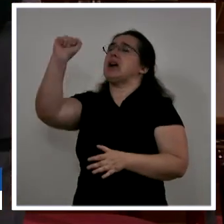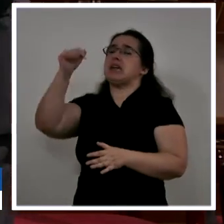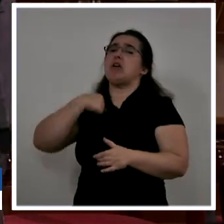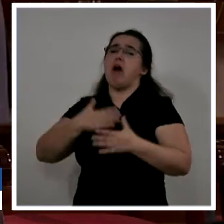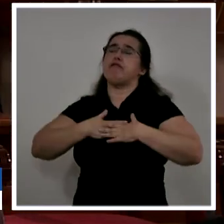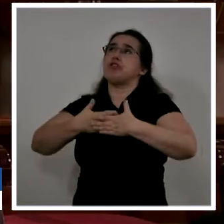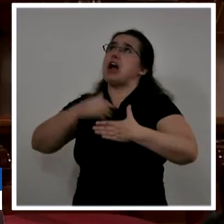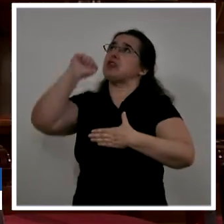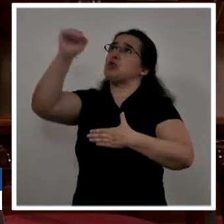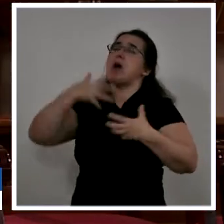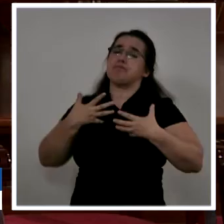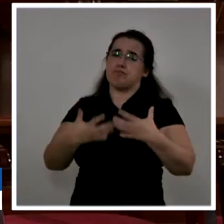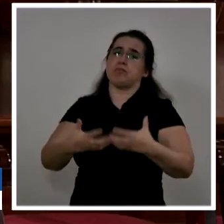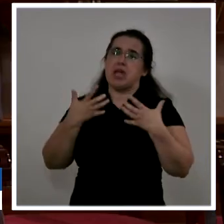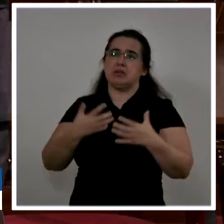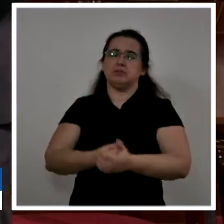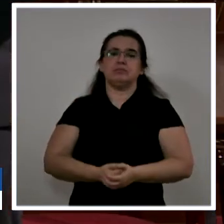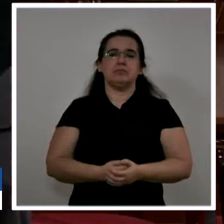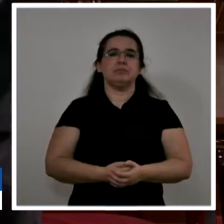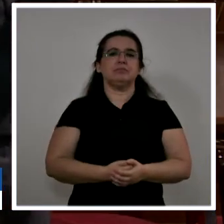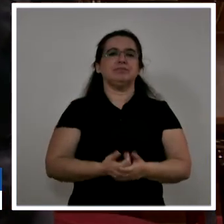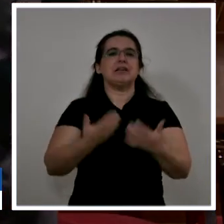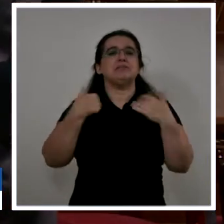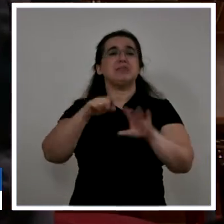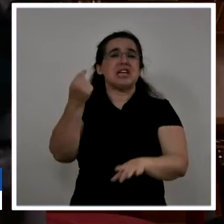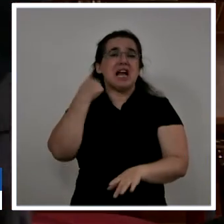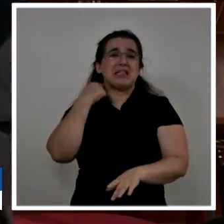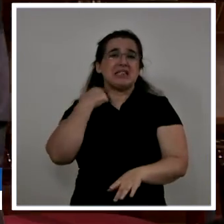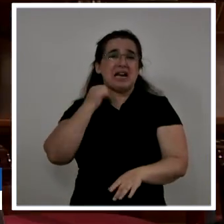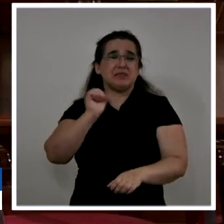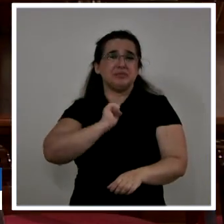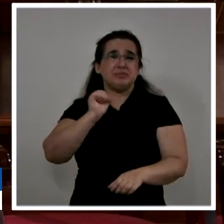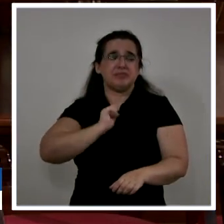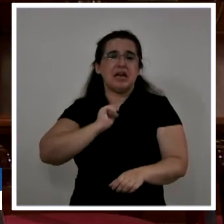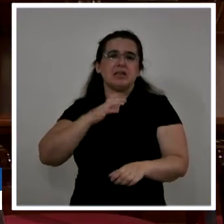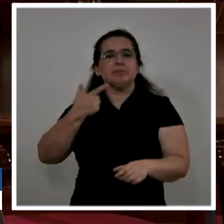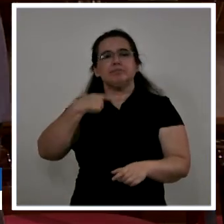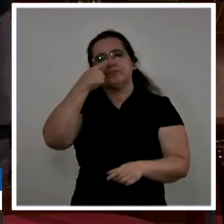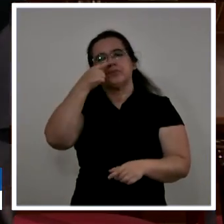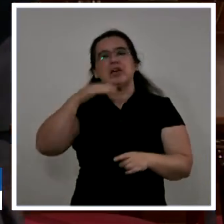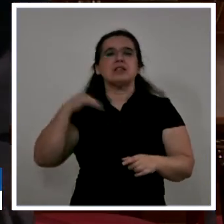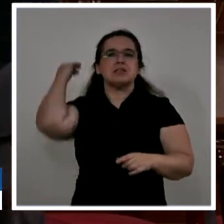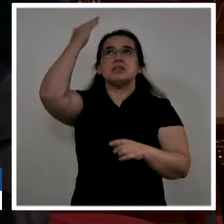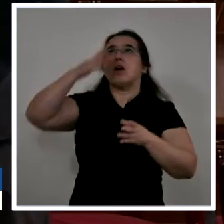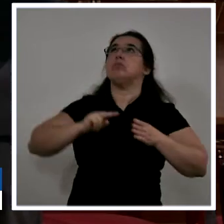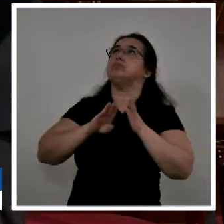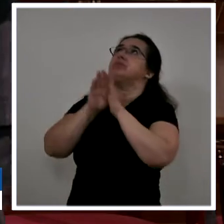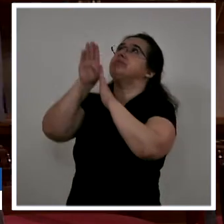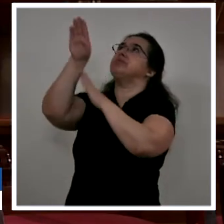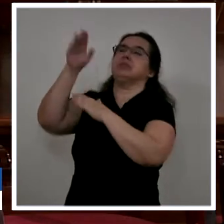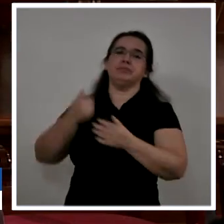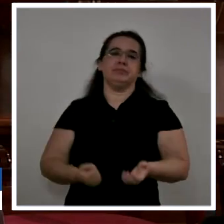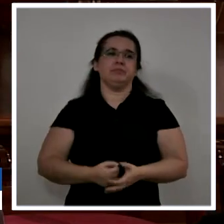vontade. But my flesh wants to come back to heaven. Mas a minha carne quer voltar para o céu. And let these people suffer for themselves.